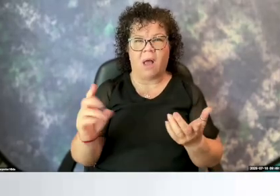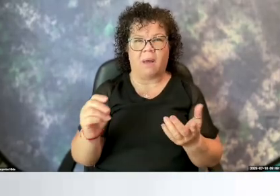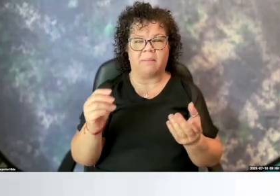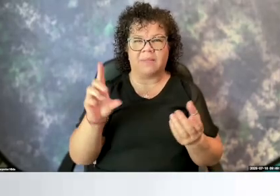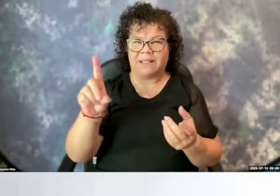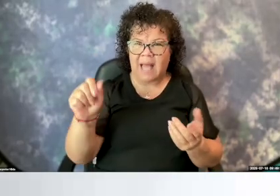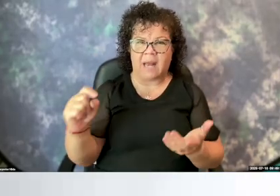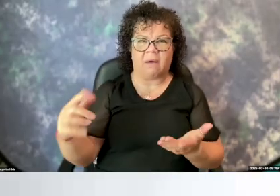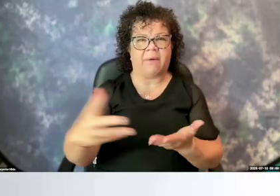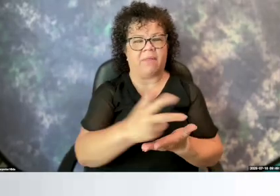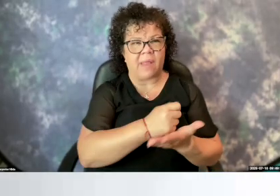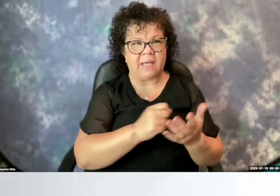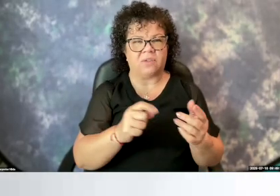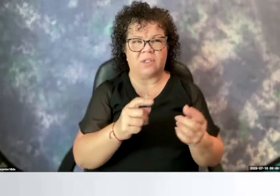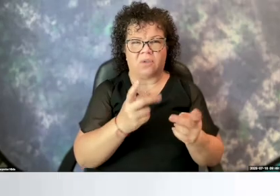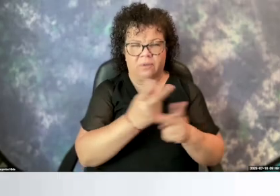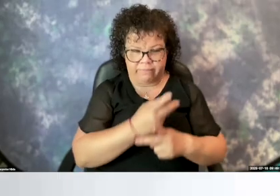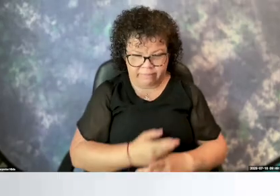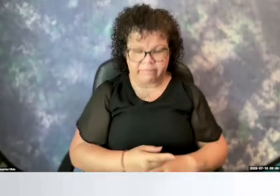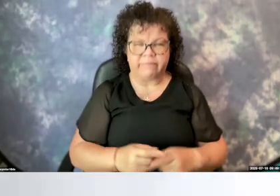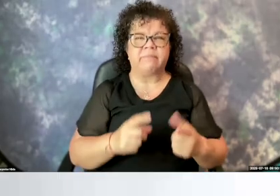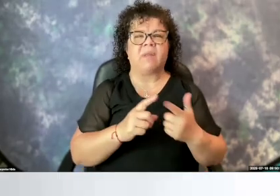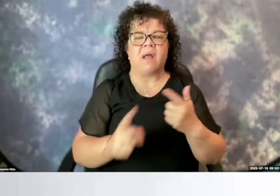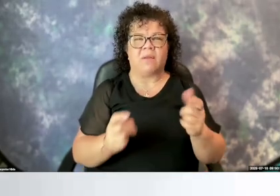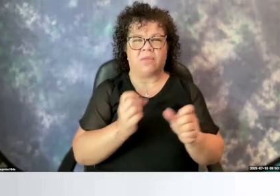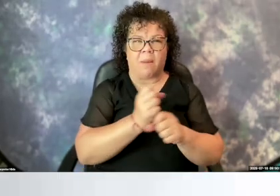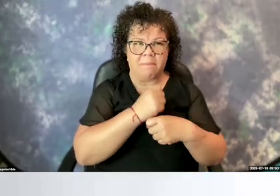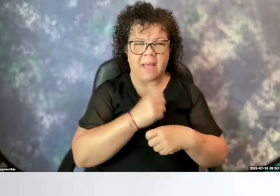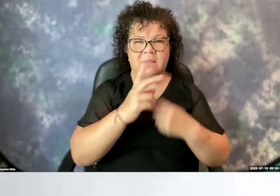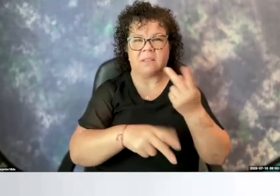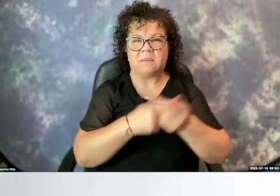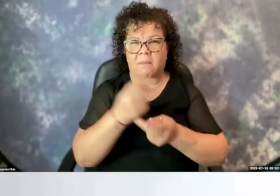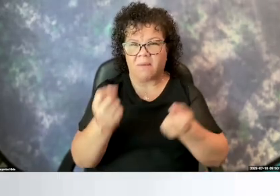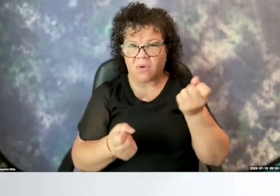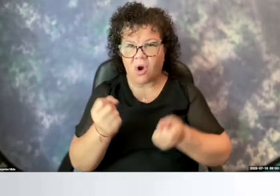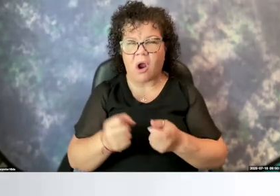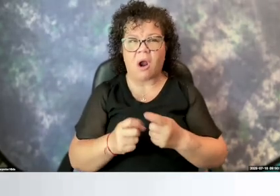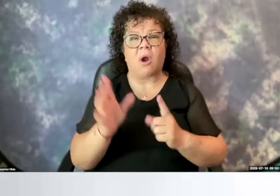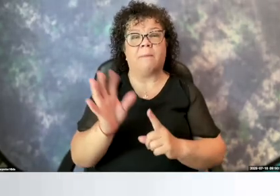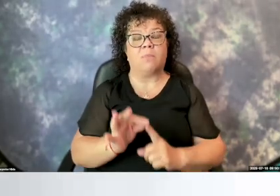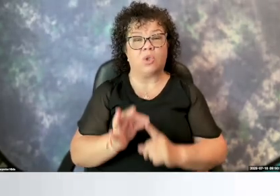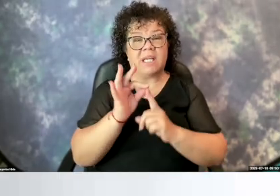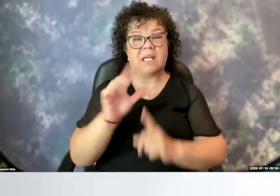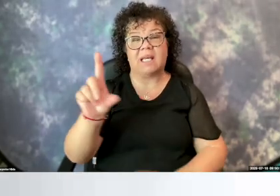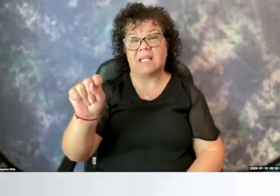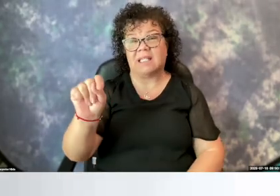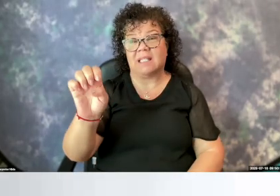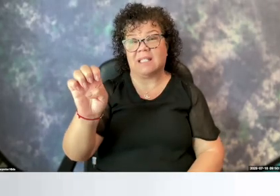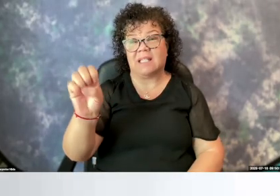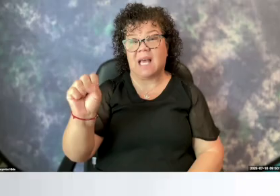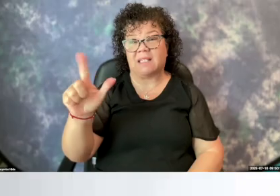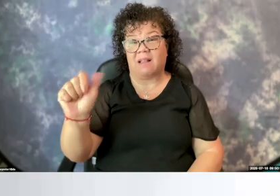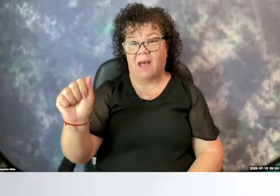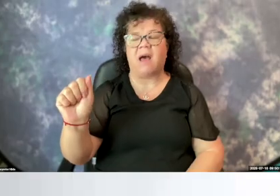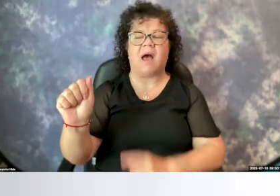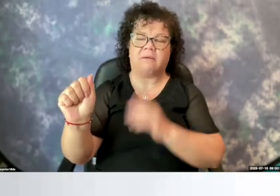through our program, the types of makes and models that are purchased, particularly Tesla. I